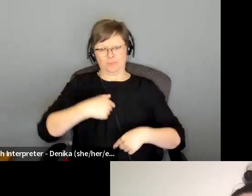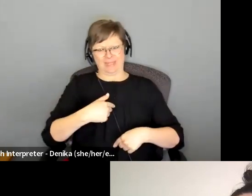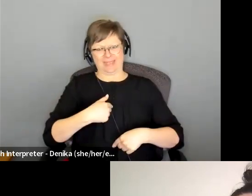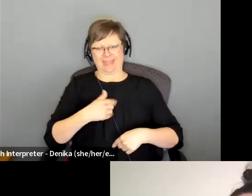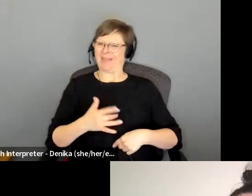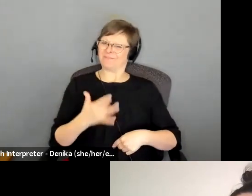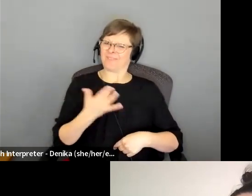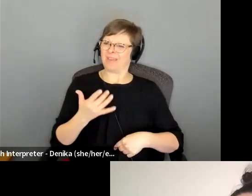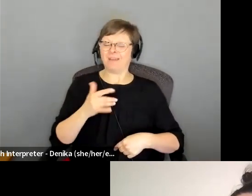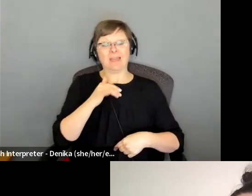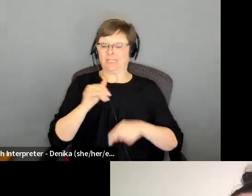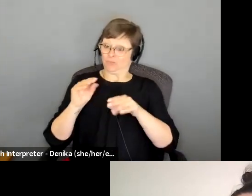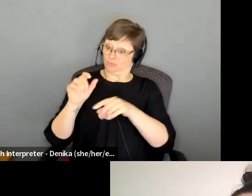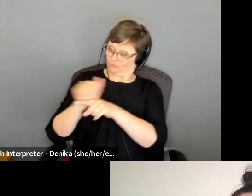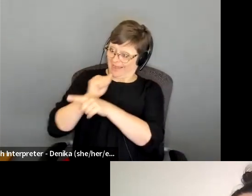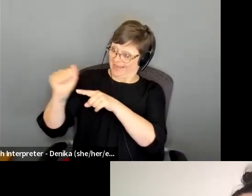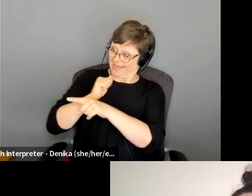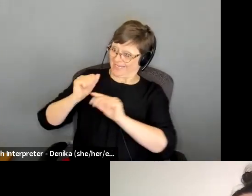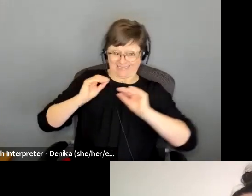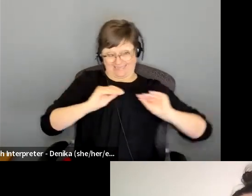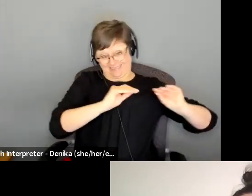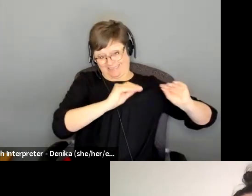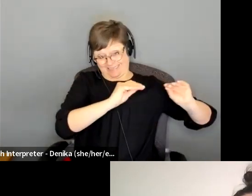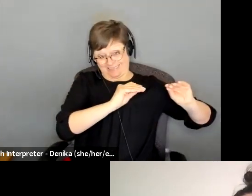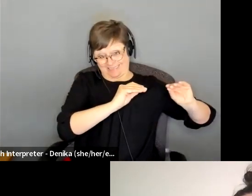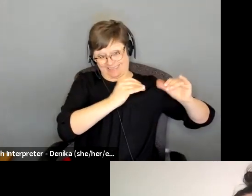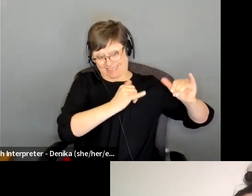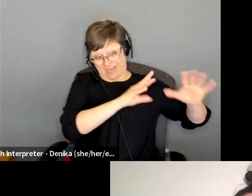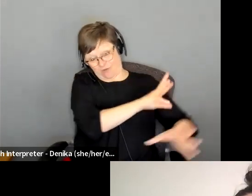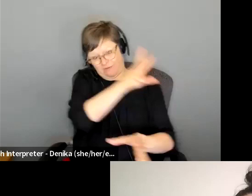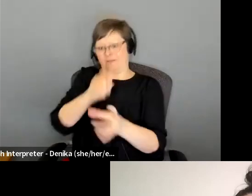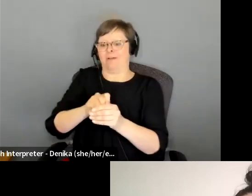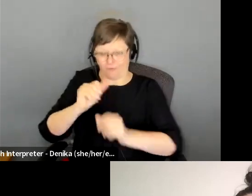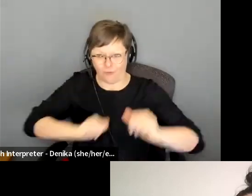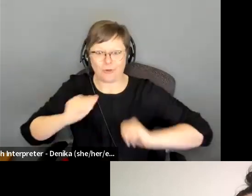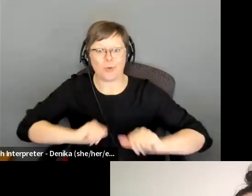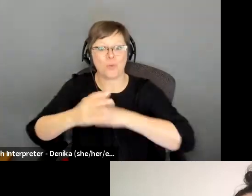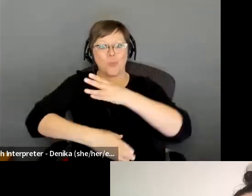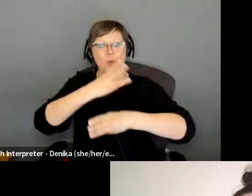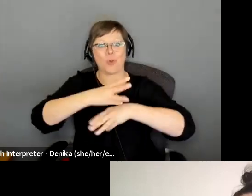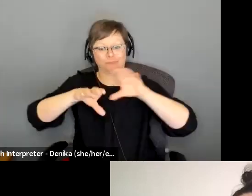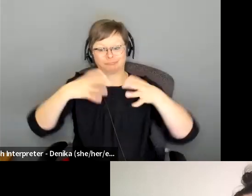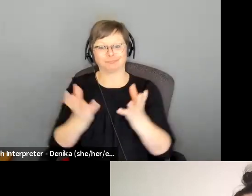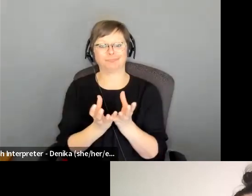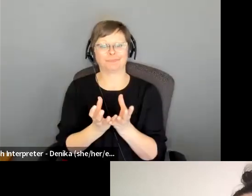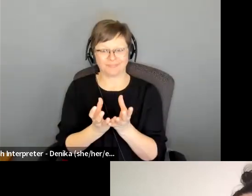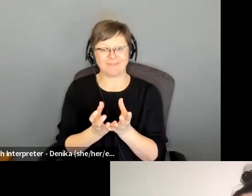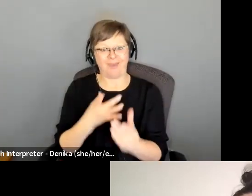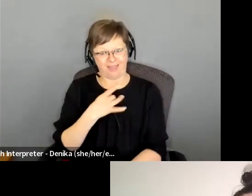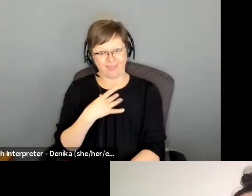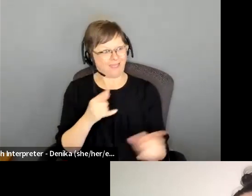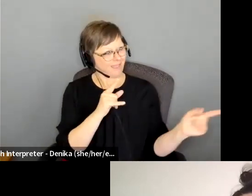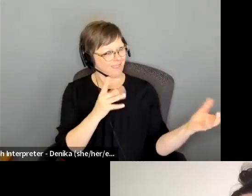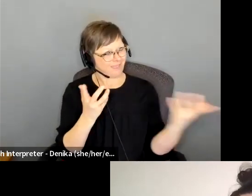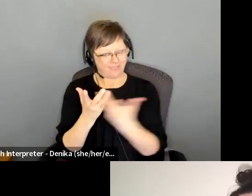me to take that training that I've been doing in other sectors and bring it into the performing arts, which is where I work, the work that I love, and uniting that. It's